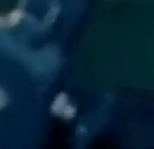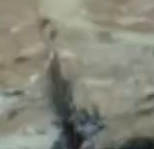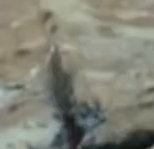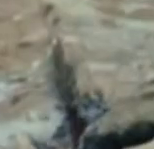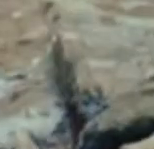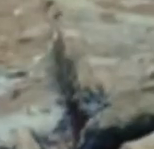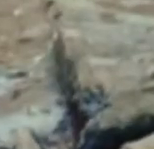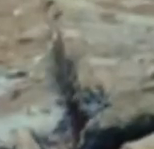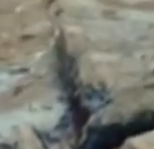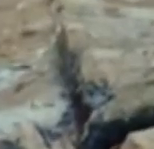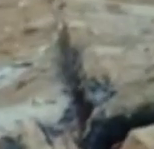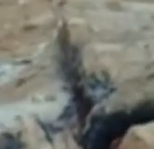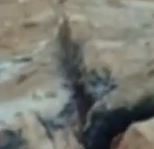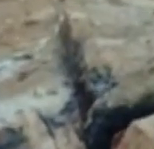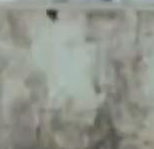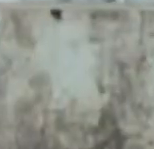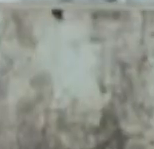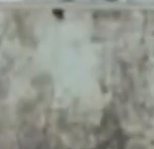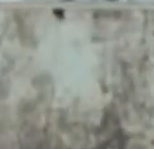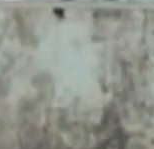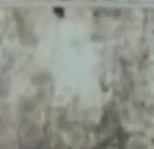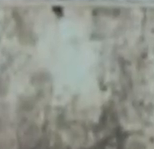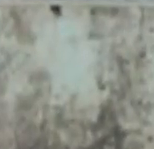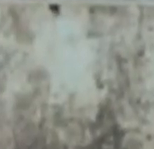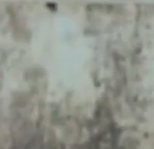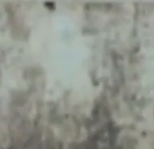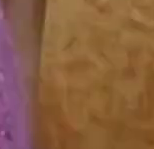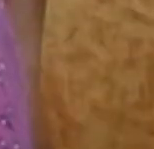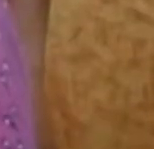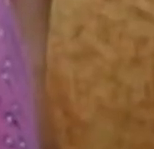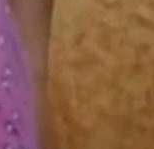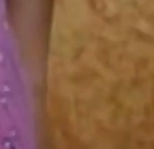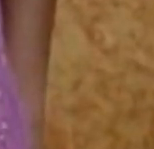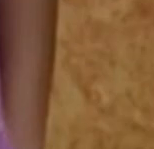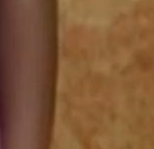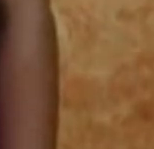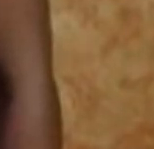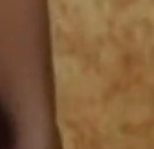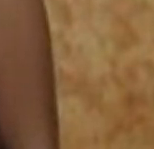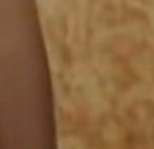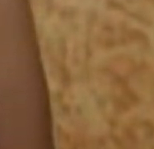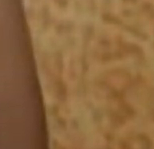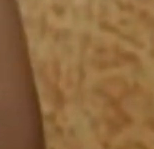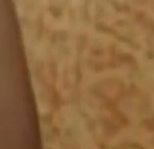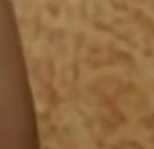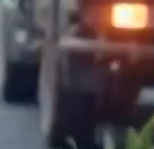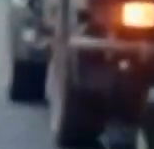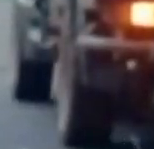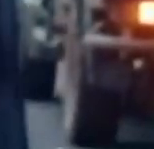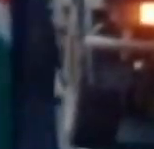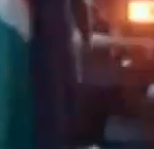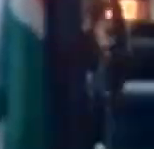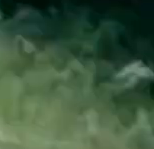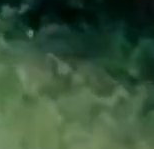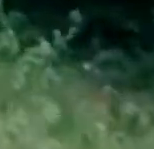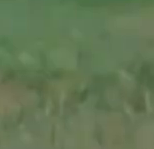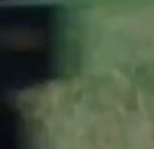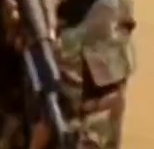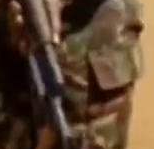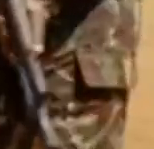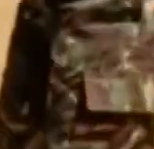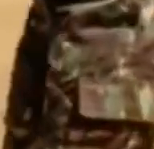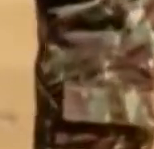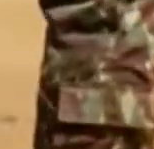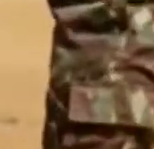1, 2, 3. We do this for honor. Yeah. Our loved ones, our family, and our country.